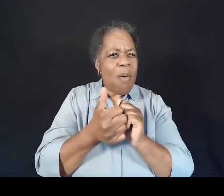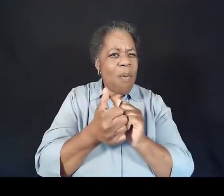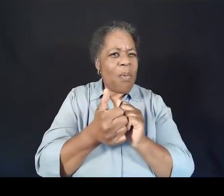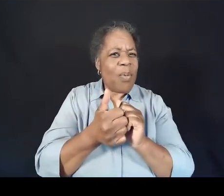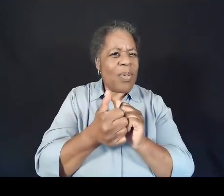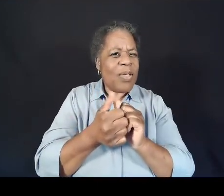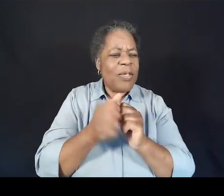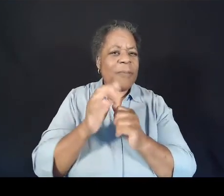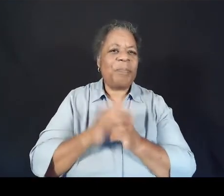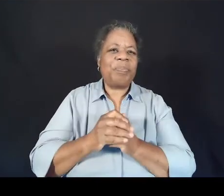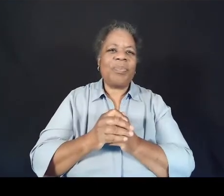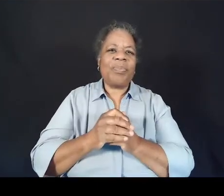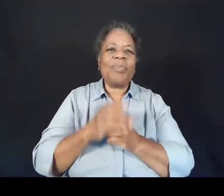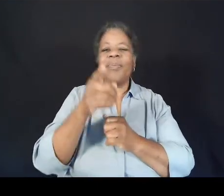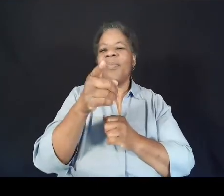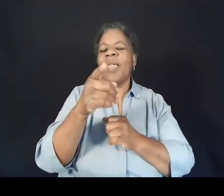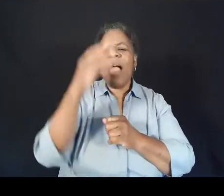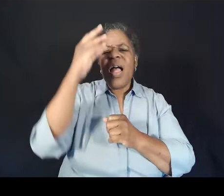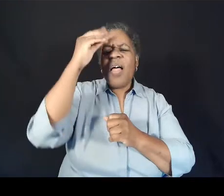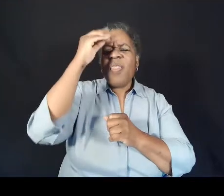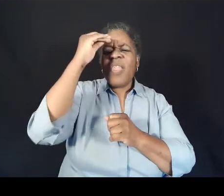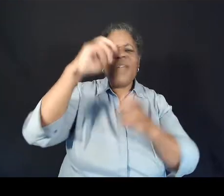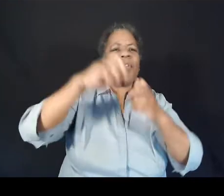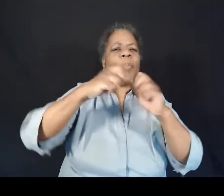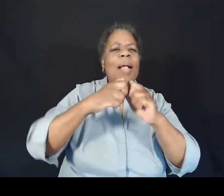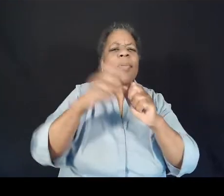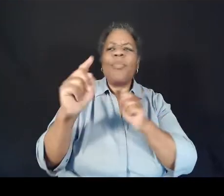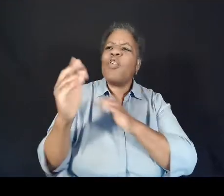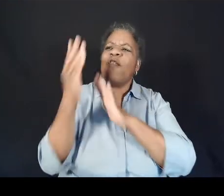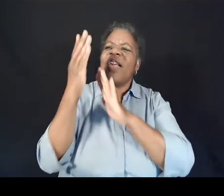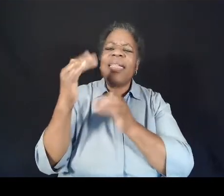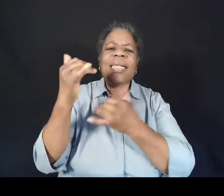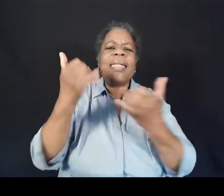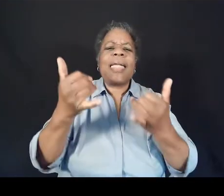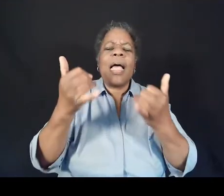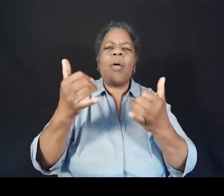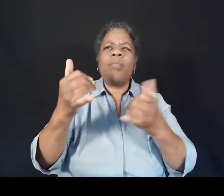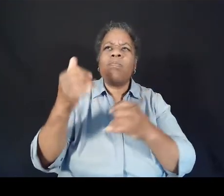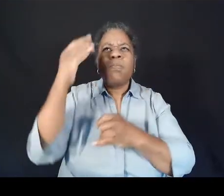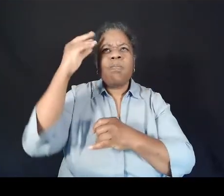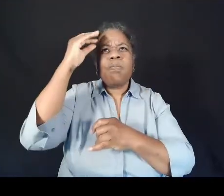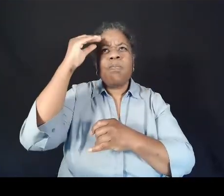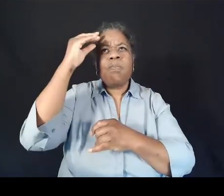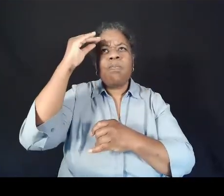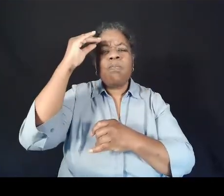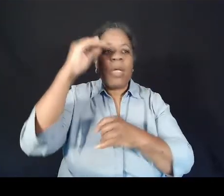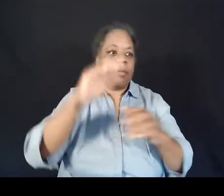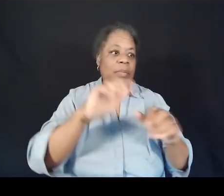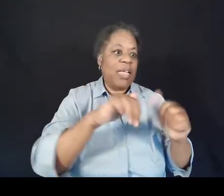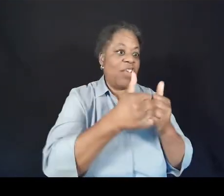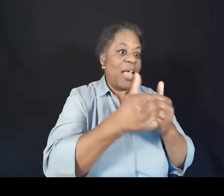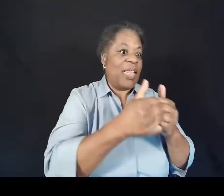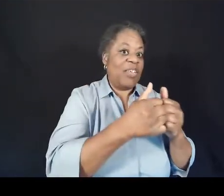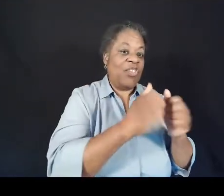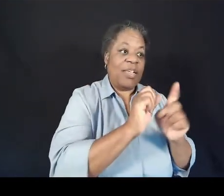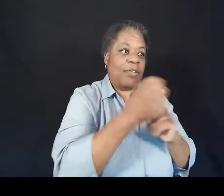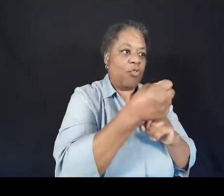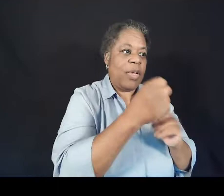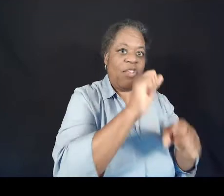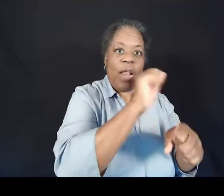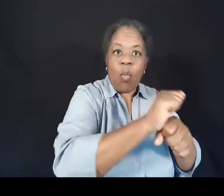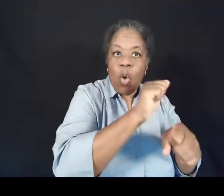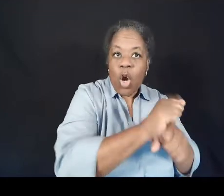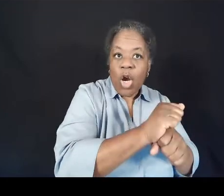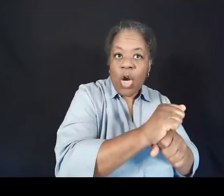I'd like you to think of a problem you're facing right now. Maybe it's a challenging situation at work, an